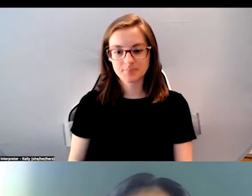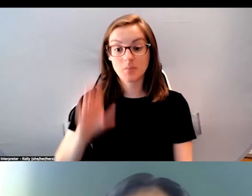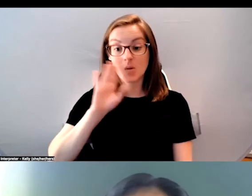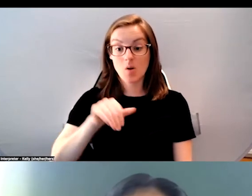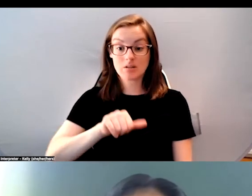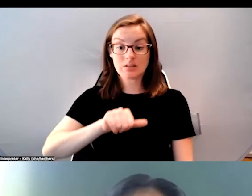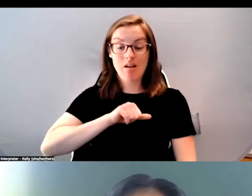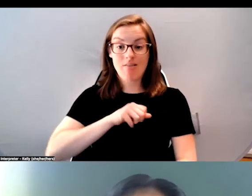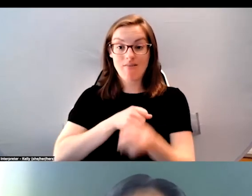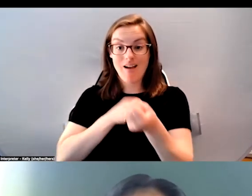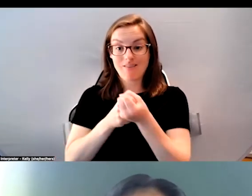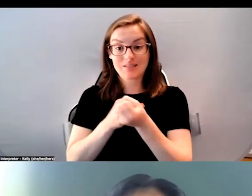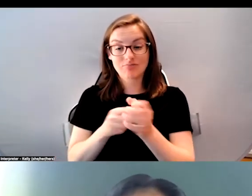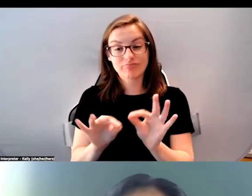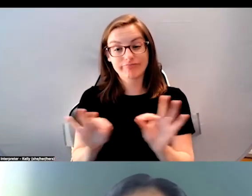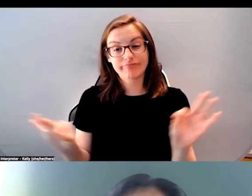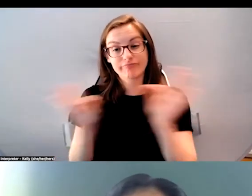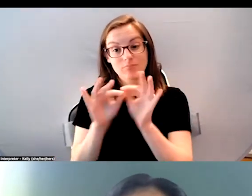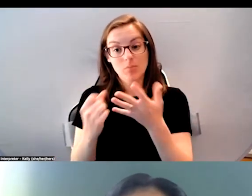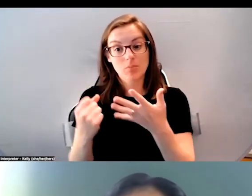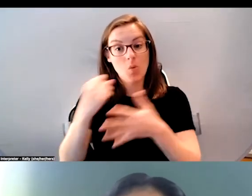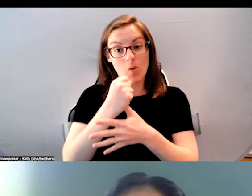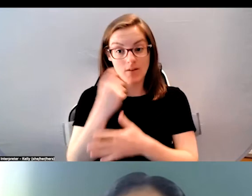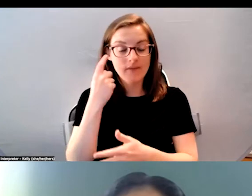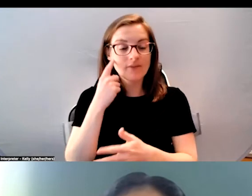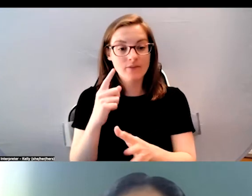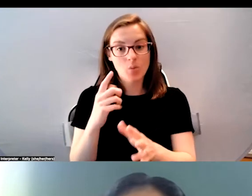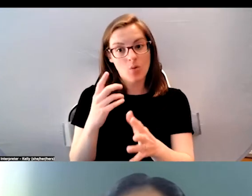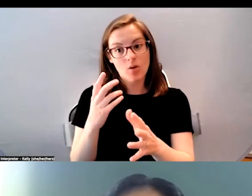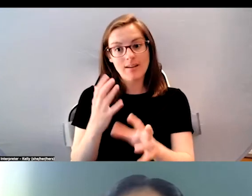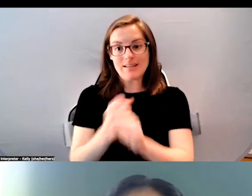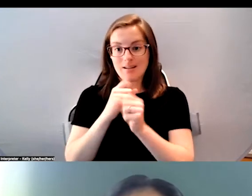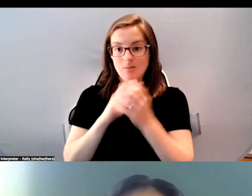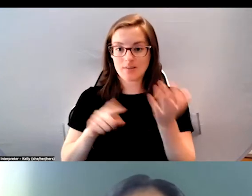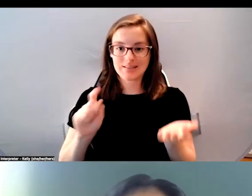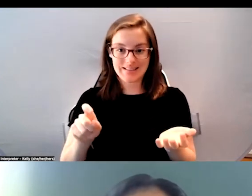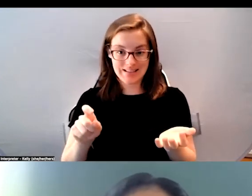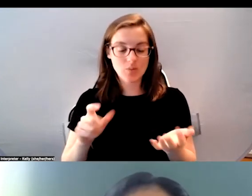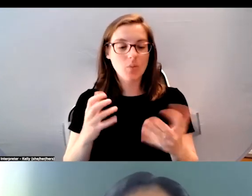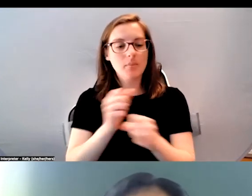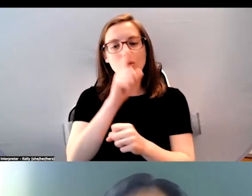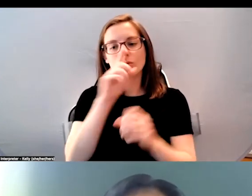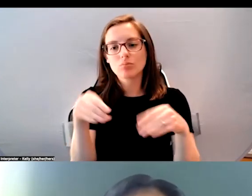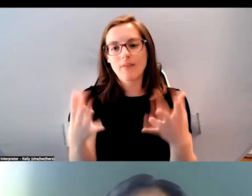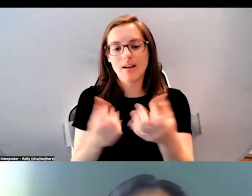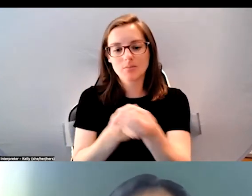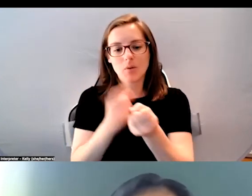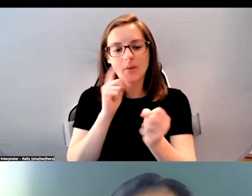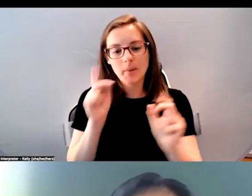self-advocacy, plays a huge role in getting what you need. And we just want to be that support for folks who reach out to us for